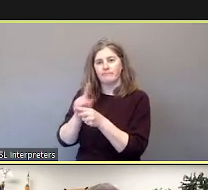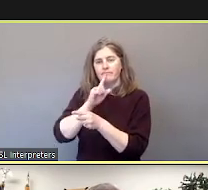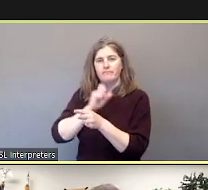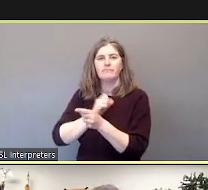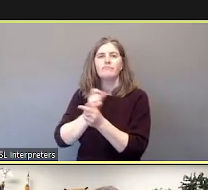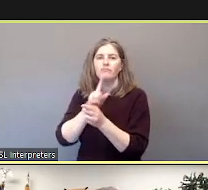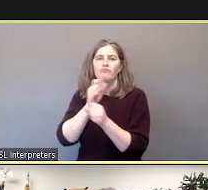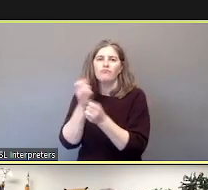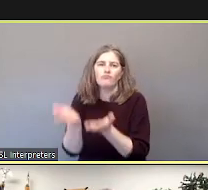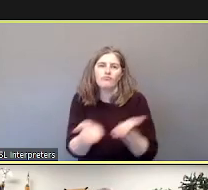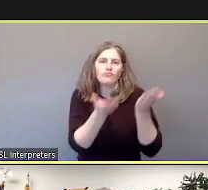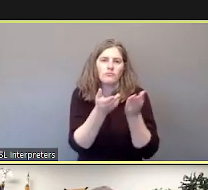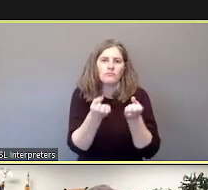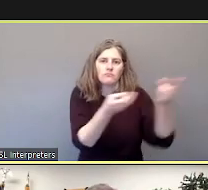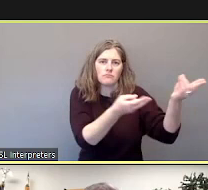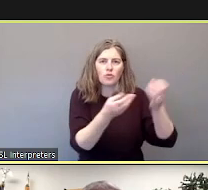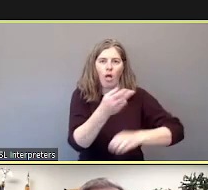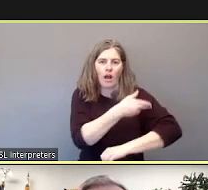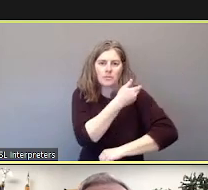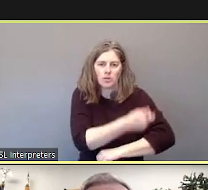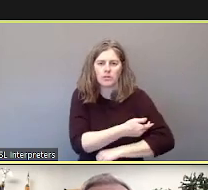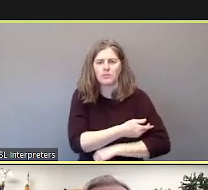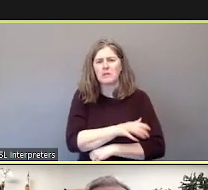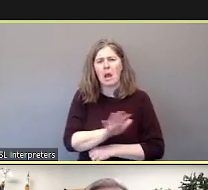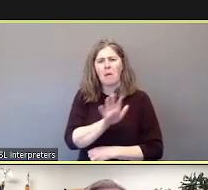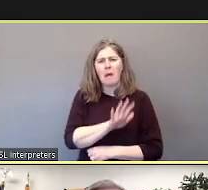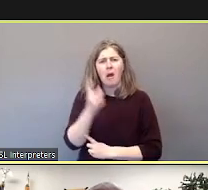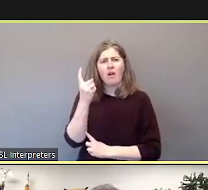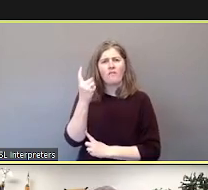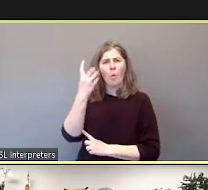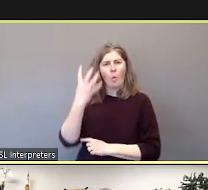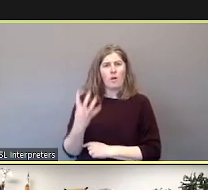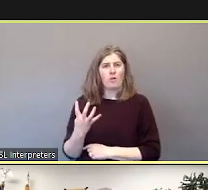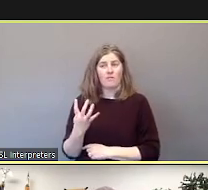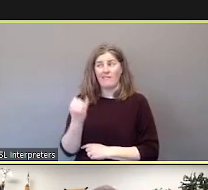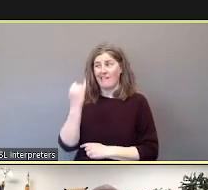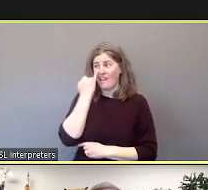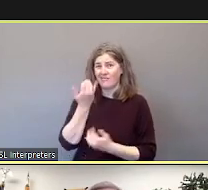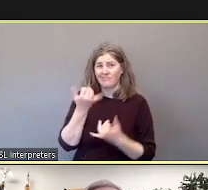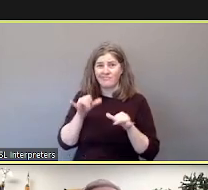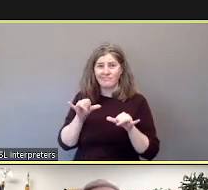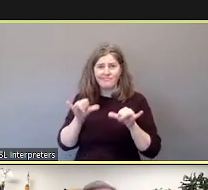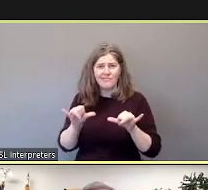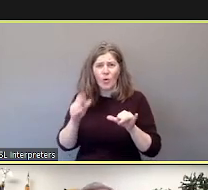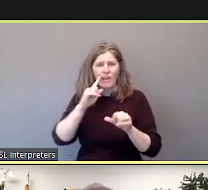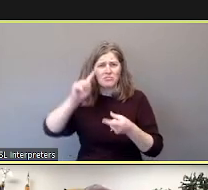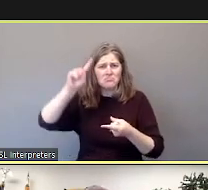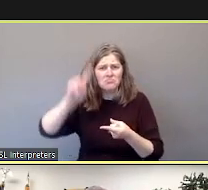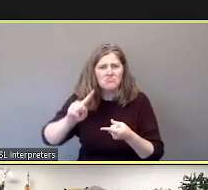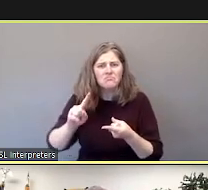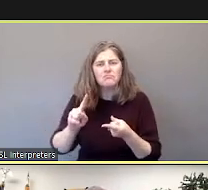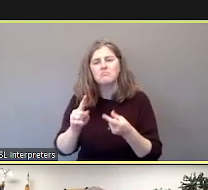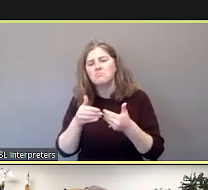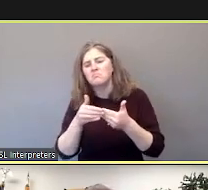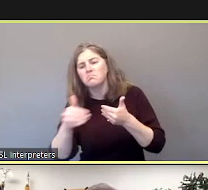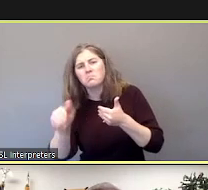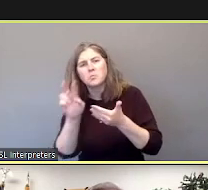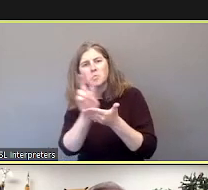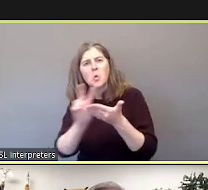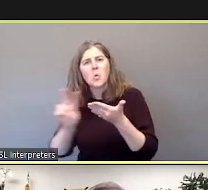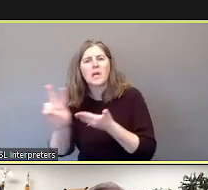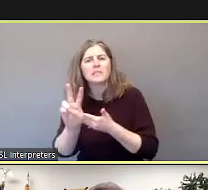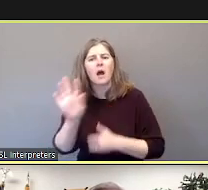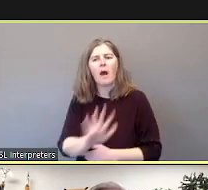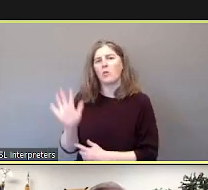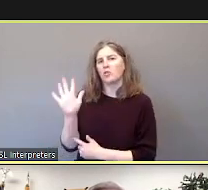admitted to the hospital. And almost a quarter, if things keep up, or even with them dying down in the next 2 weeks, 25%